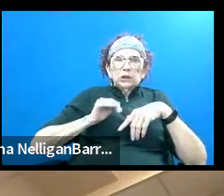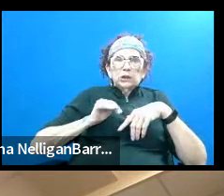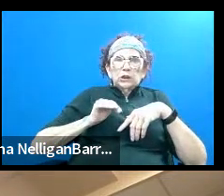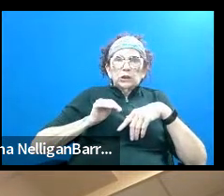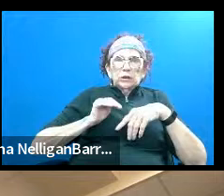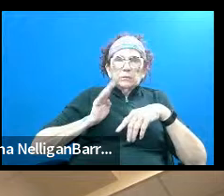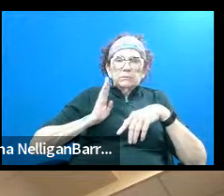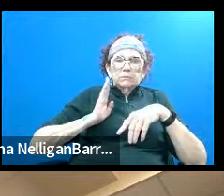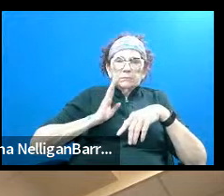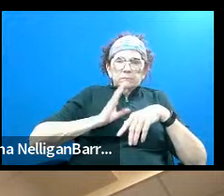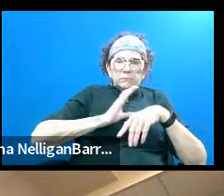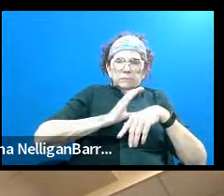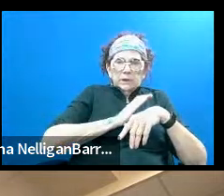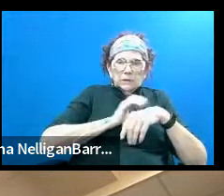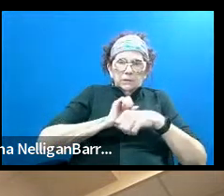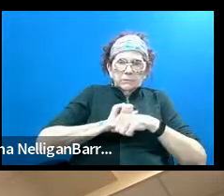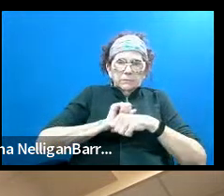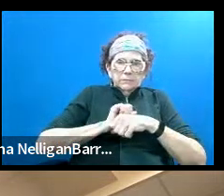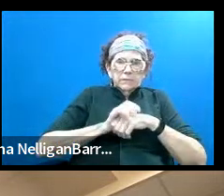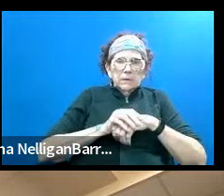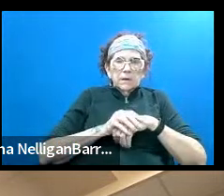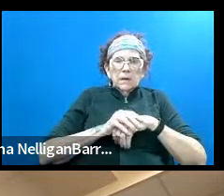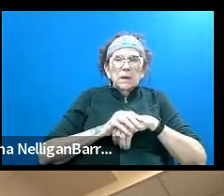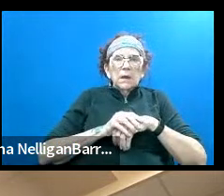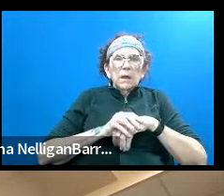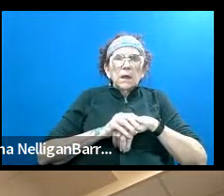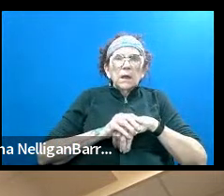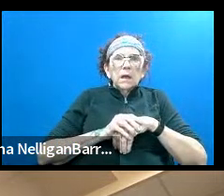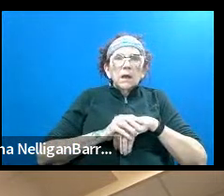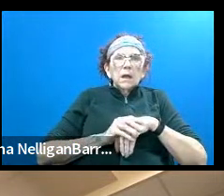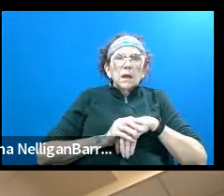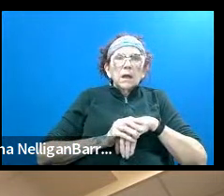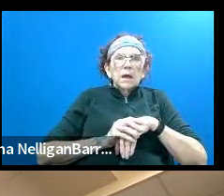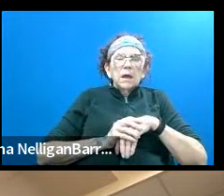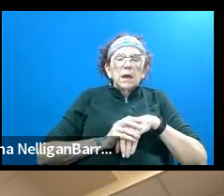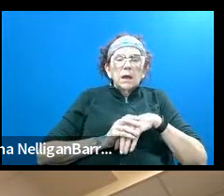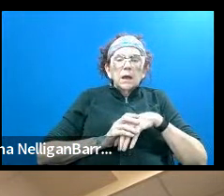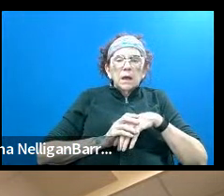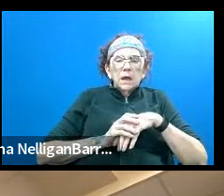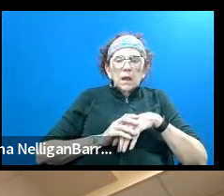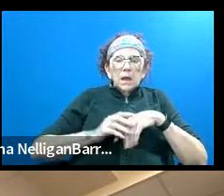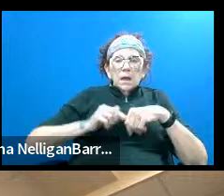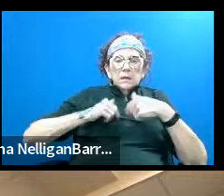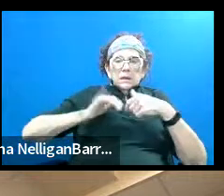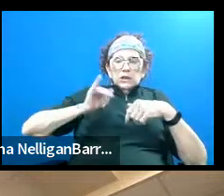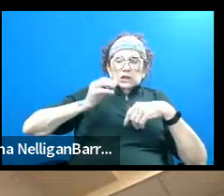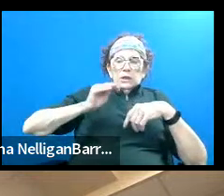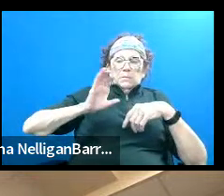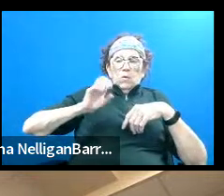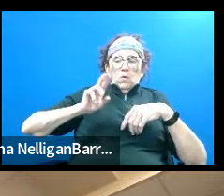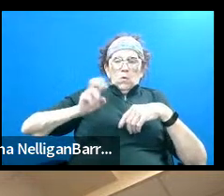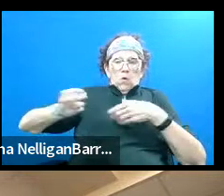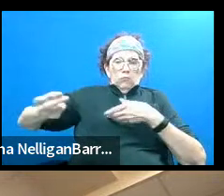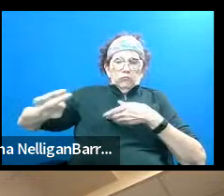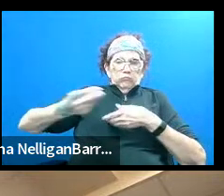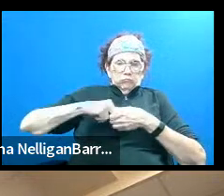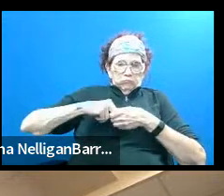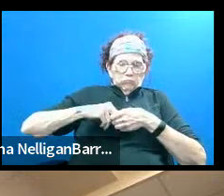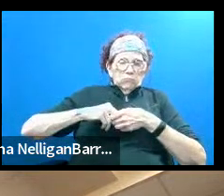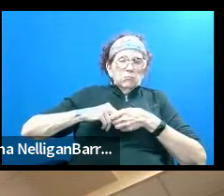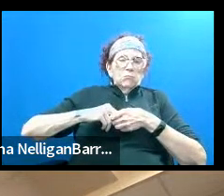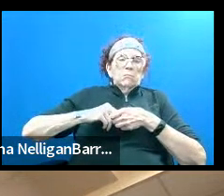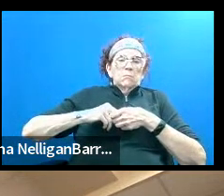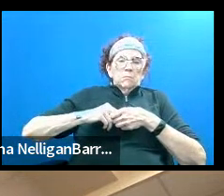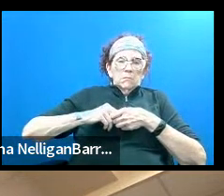had a couple presentations and there was a couple of studies, and it seemed like Jim was an expert on some of this